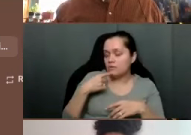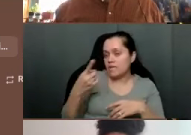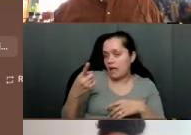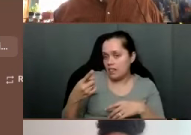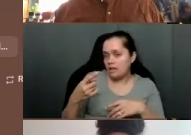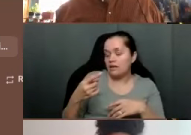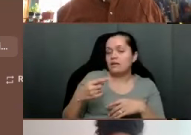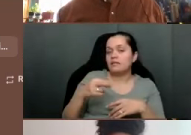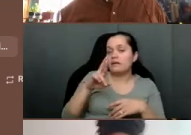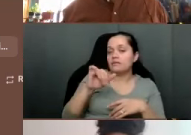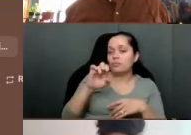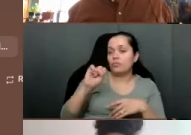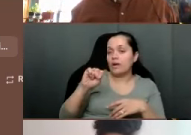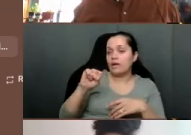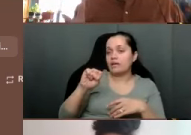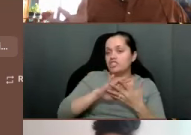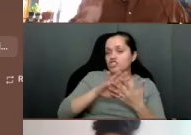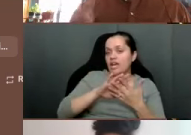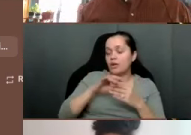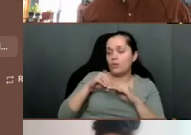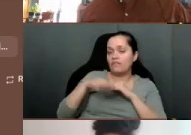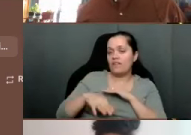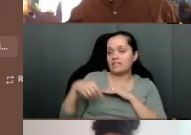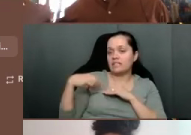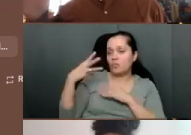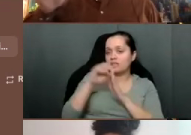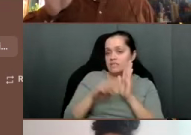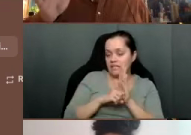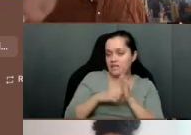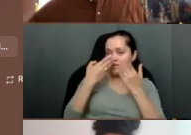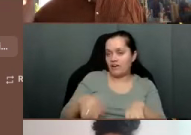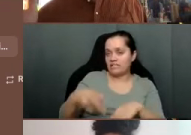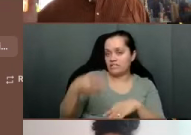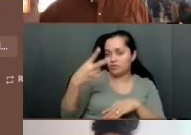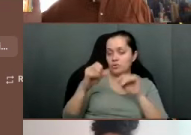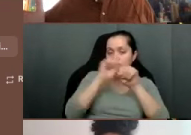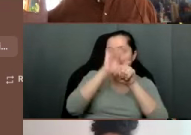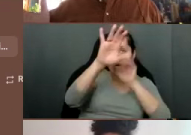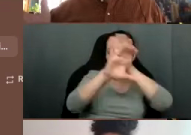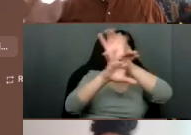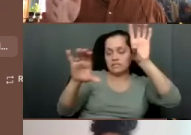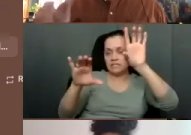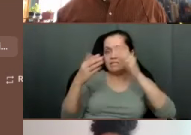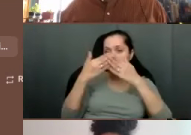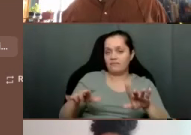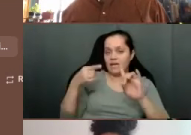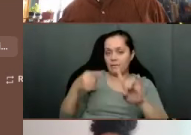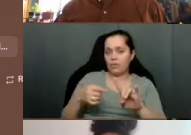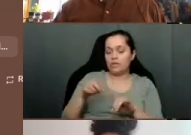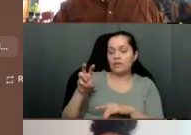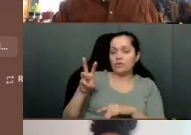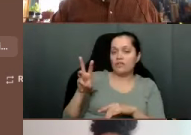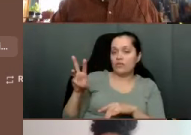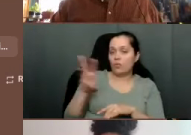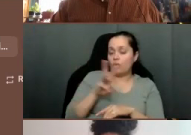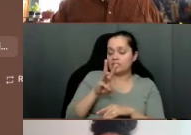rain shadow effect in Washington State. It divides the state in two. The mountains are the dividing point. The western side